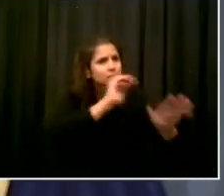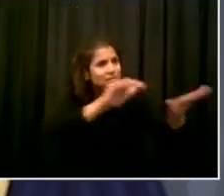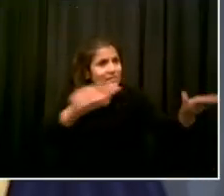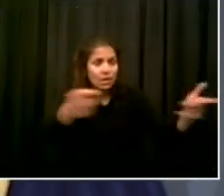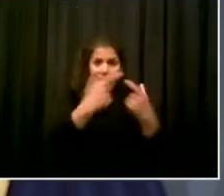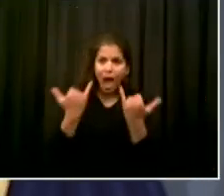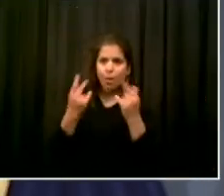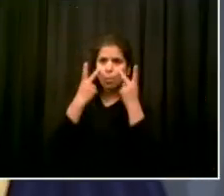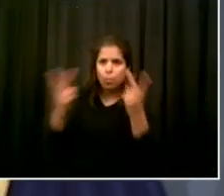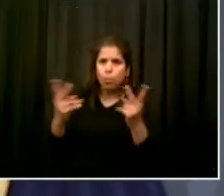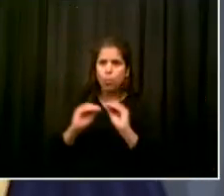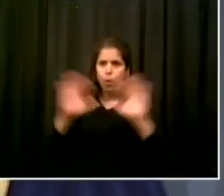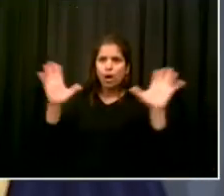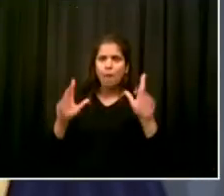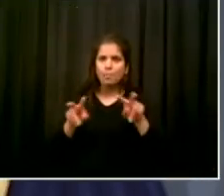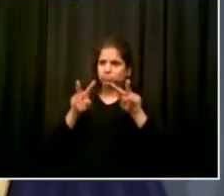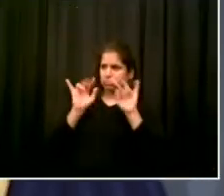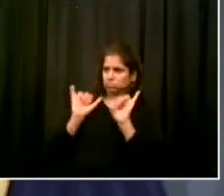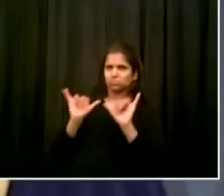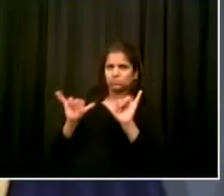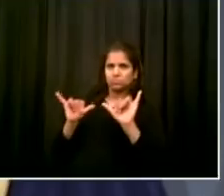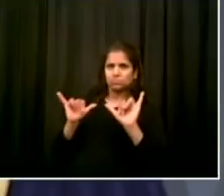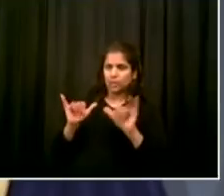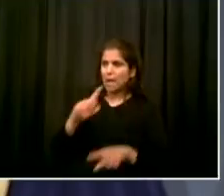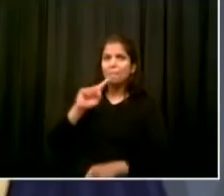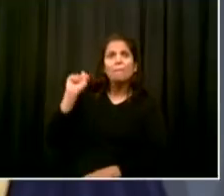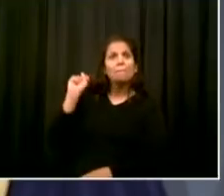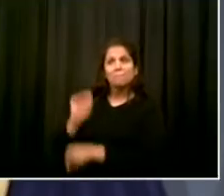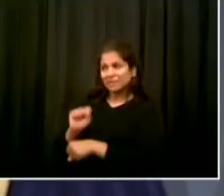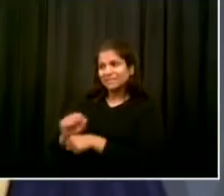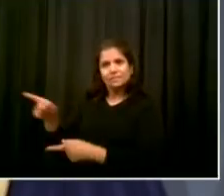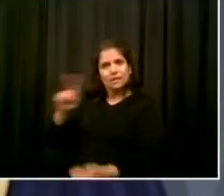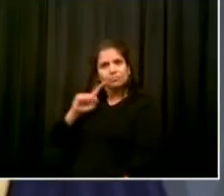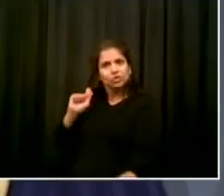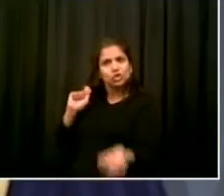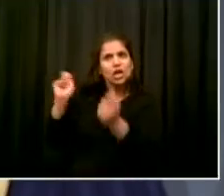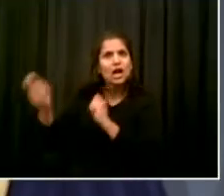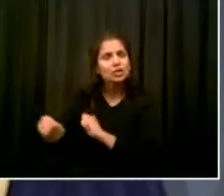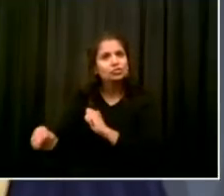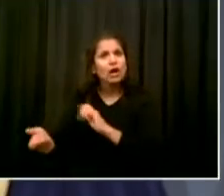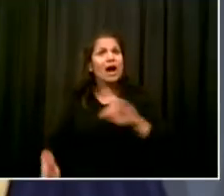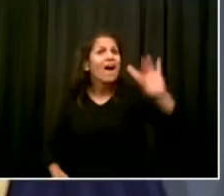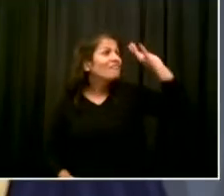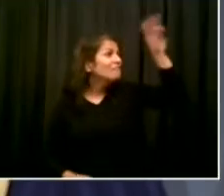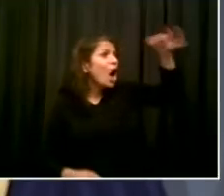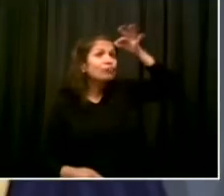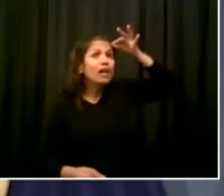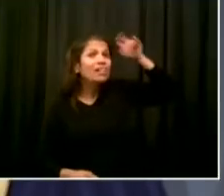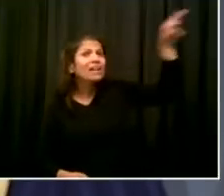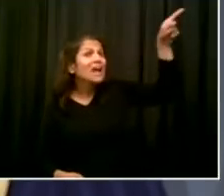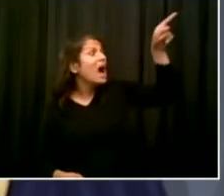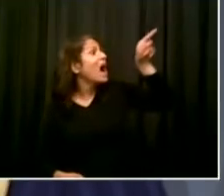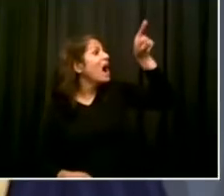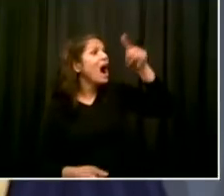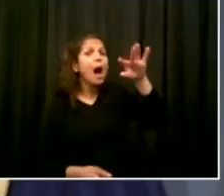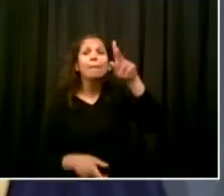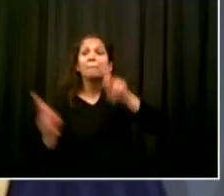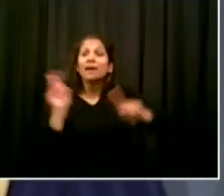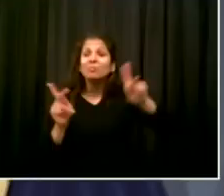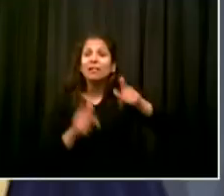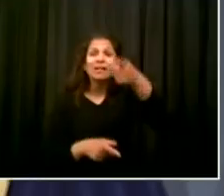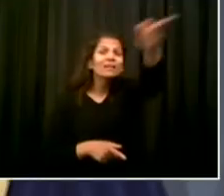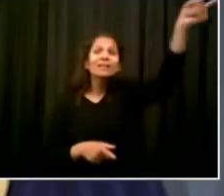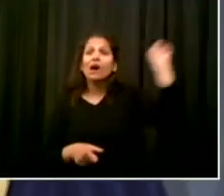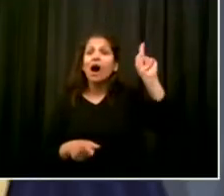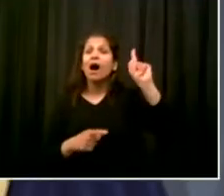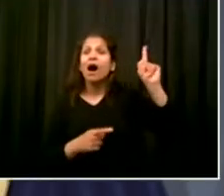are as interested in as some other topics. And that doesn't make sense to me. If 180,000 fewer New Yorkers went through arrest, if